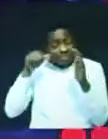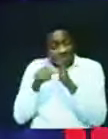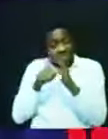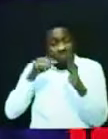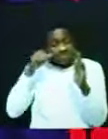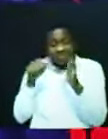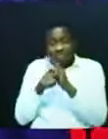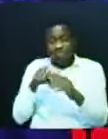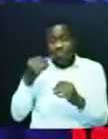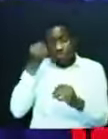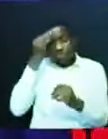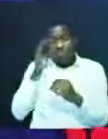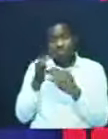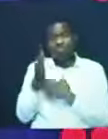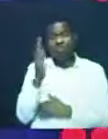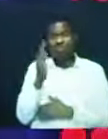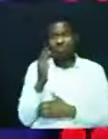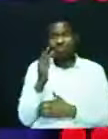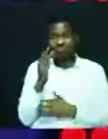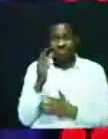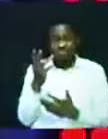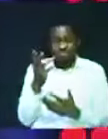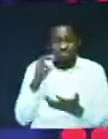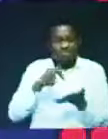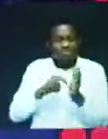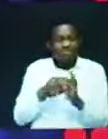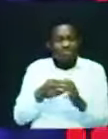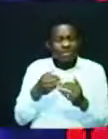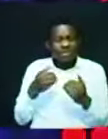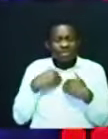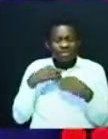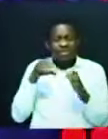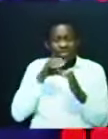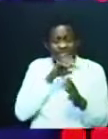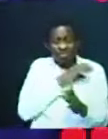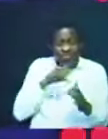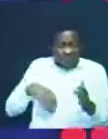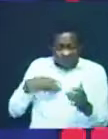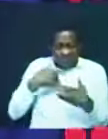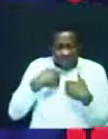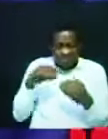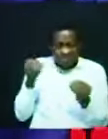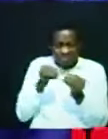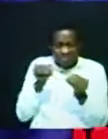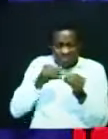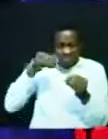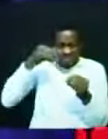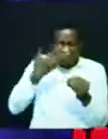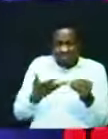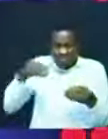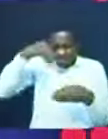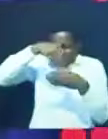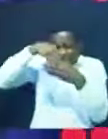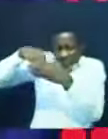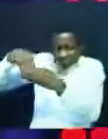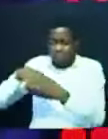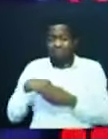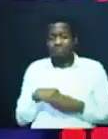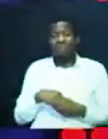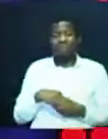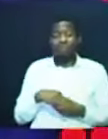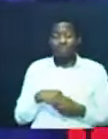a ye, when yanko point in that means that there are so many things in this case. What you say, when yamimuno, and intersem pee. Now, the big one, verse